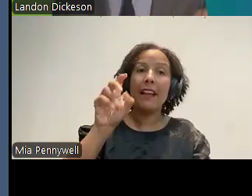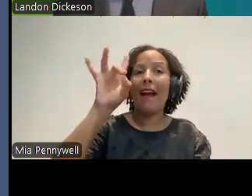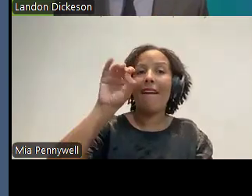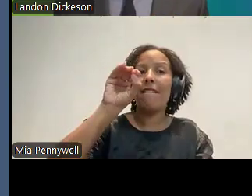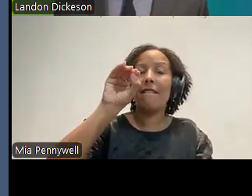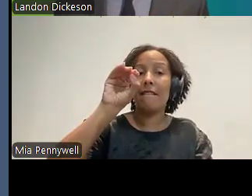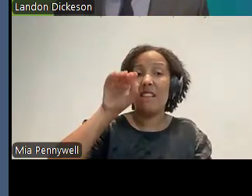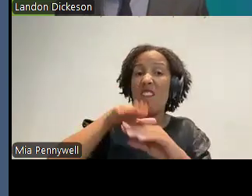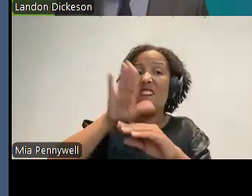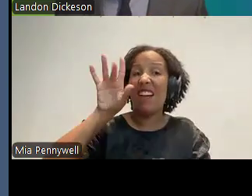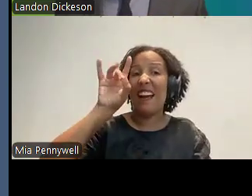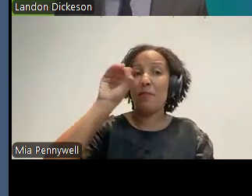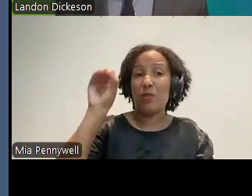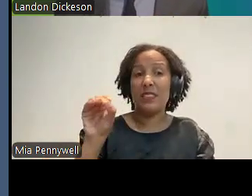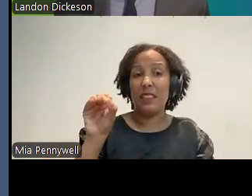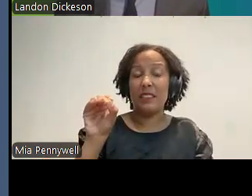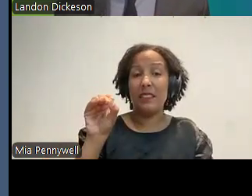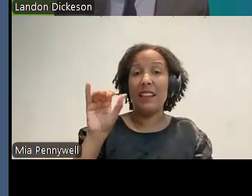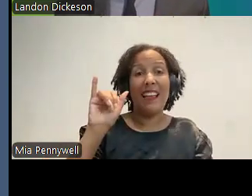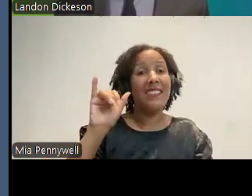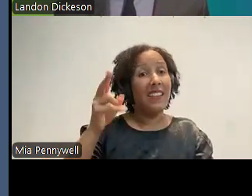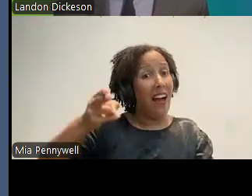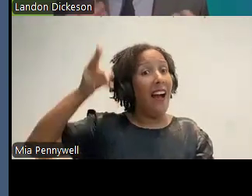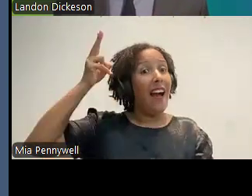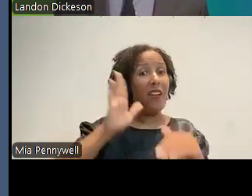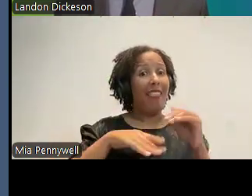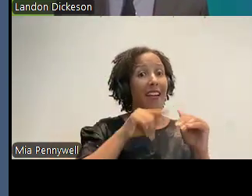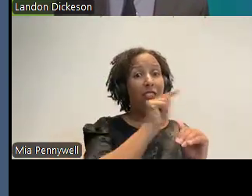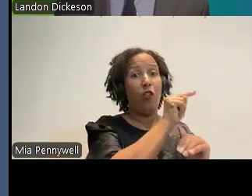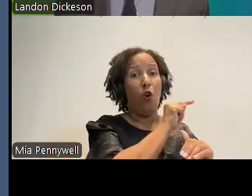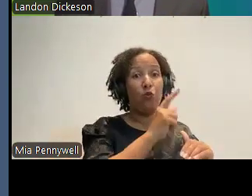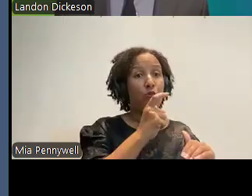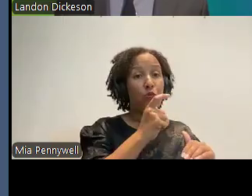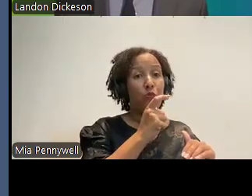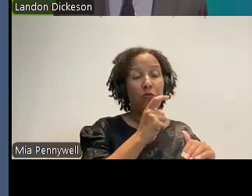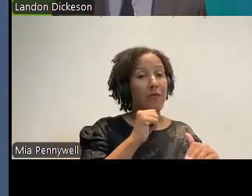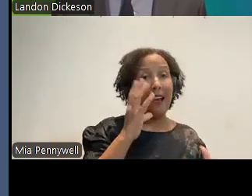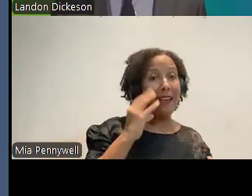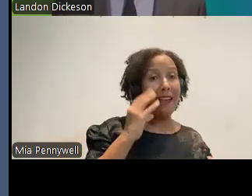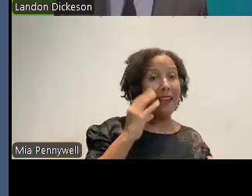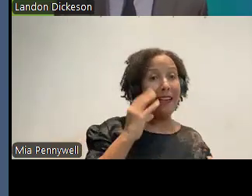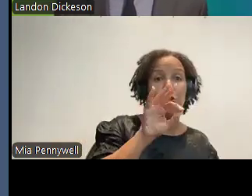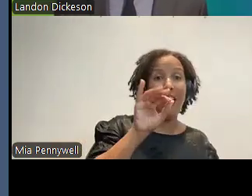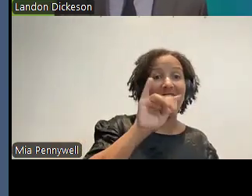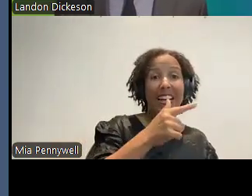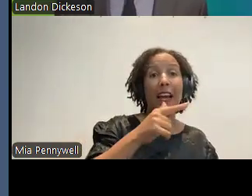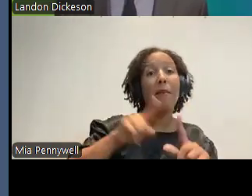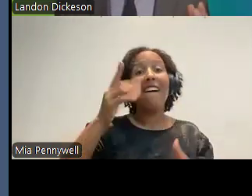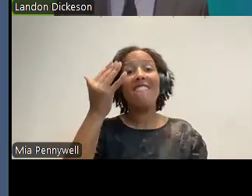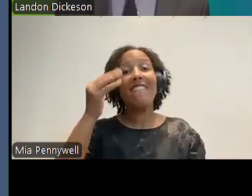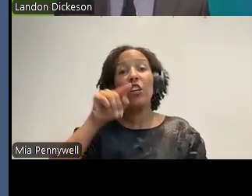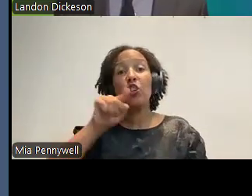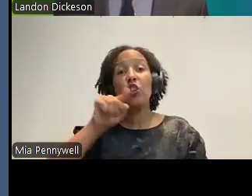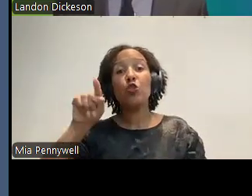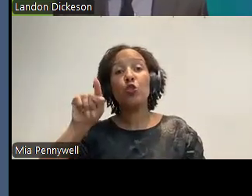have not experienced trafficking. And yet, it is still true that for 15 to 29-year-olds,